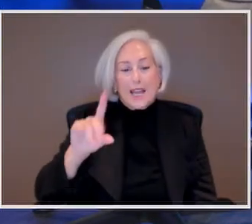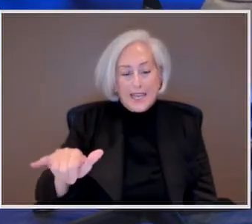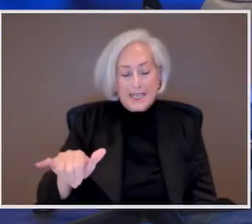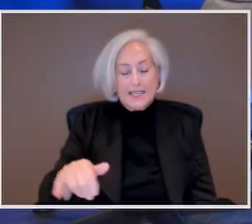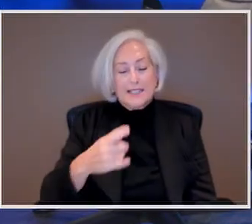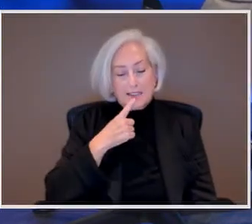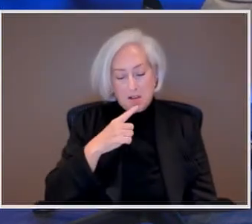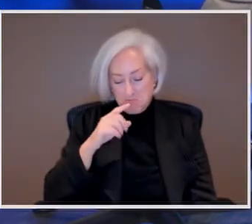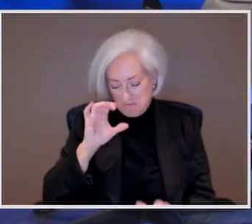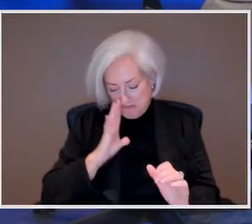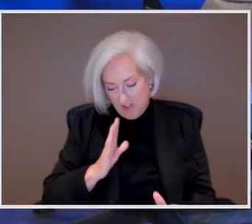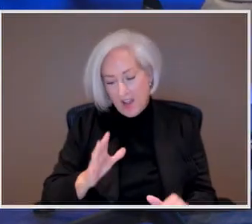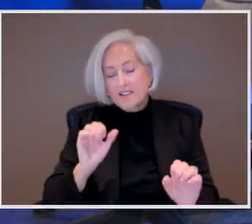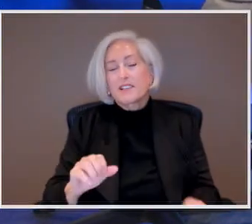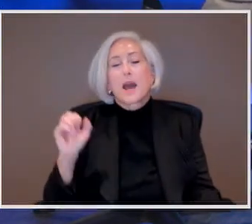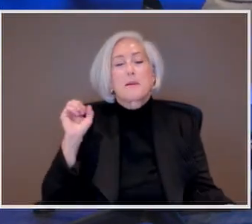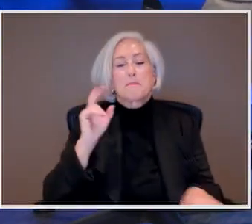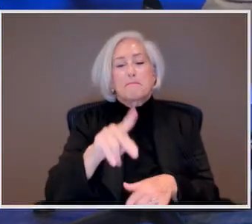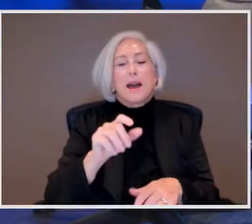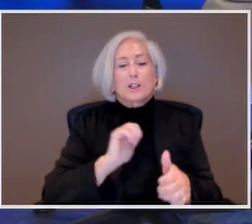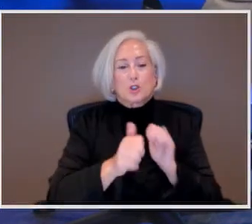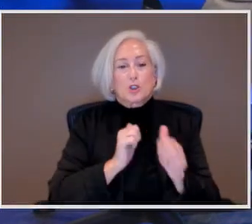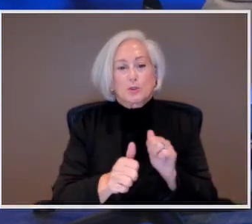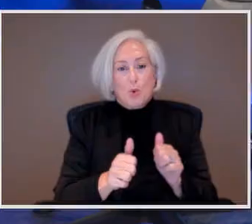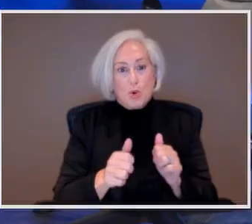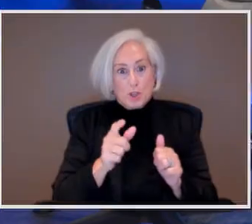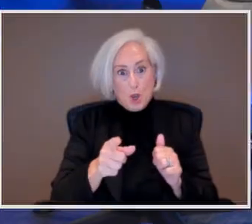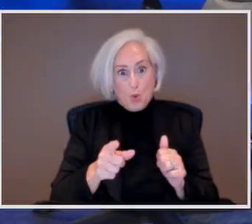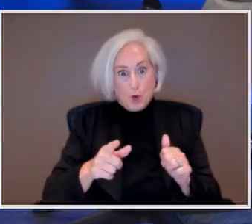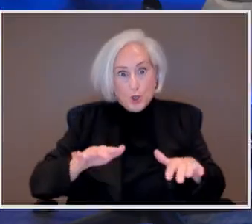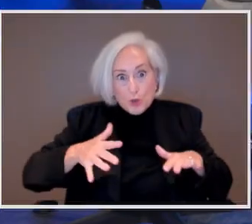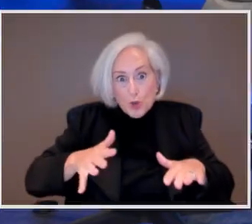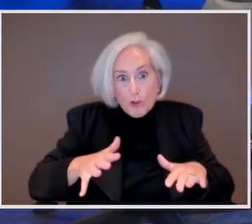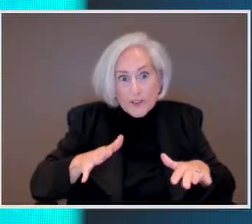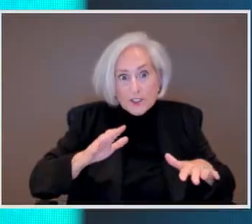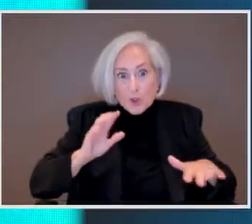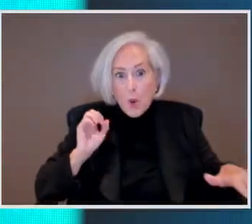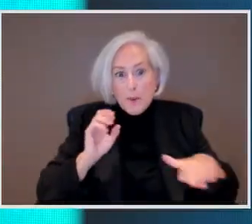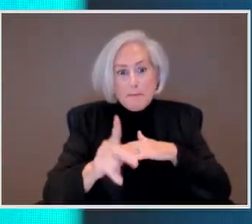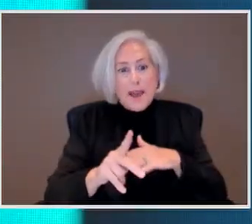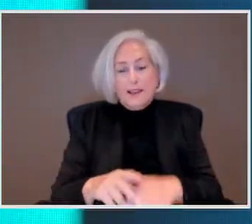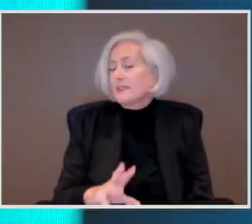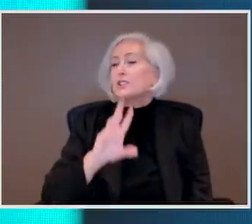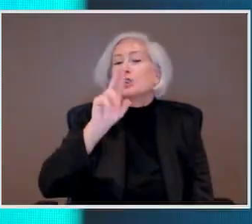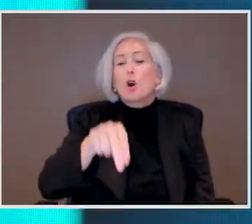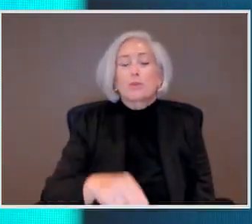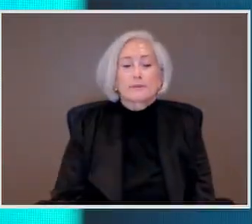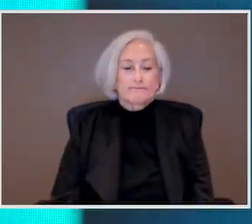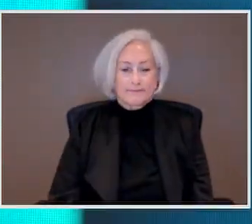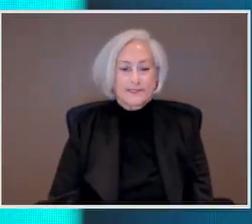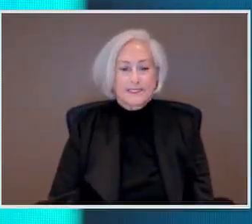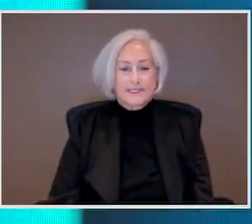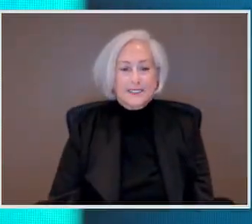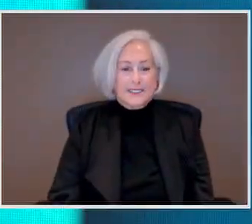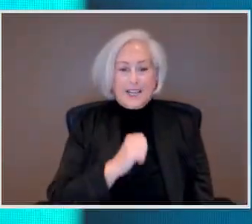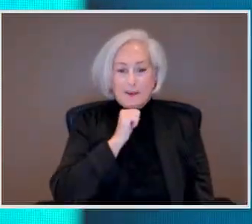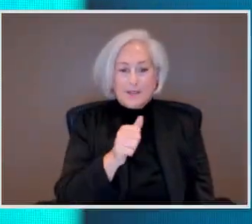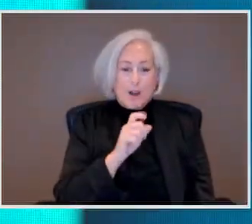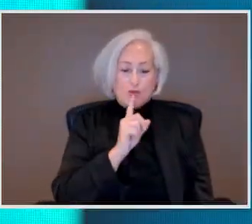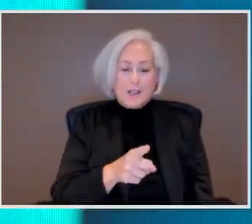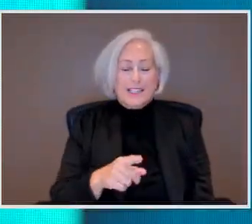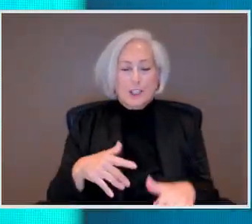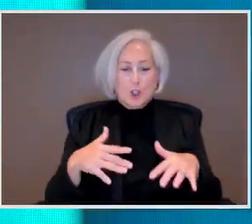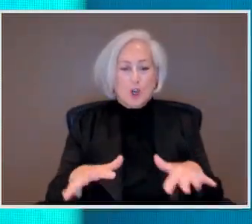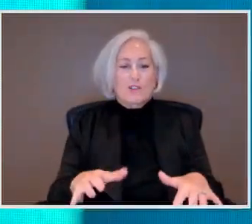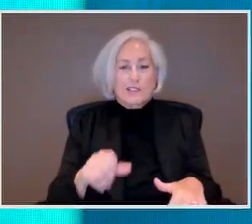there any nerves when you were ready to play again and get back out on the field? Not at all. Not at all. I'm not a particularly nervous person. I don't get worked